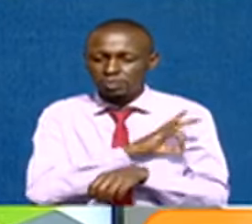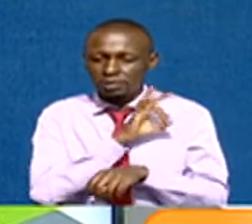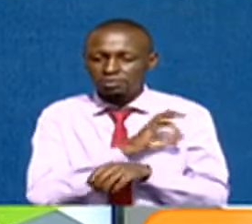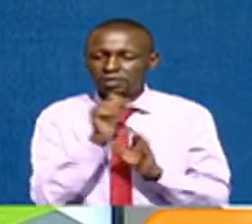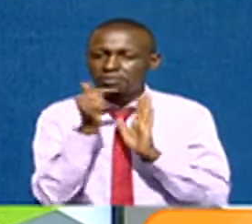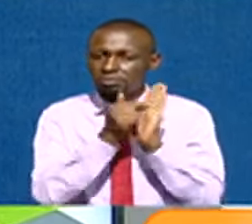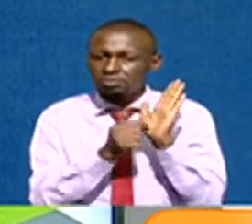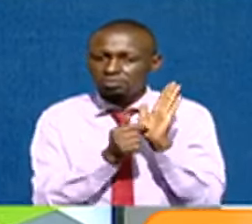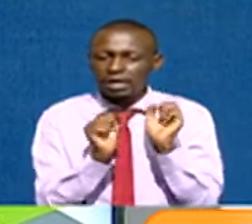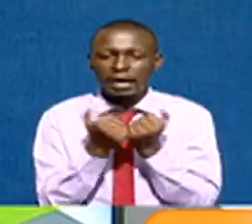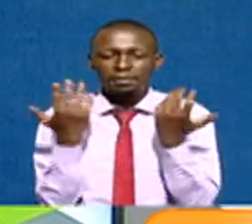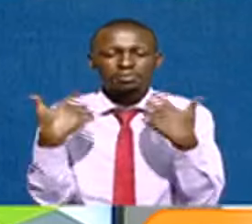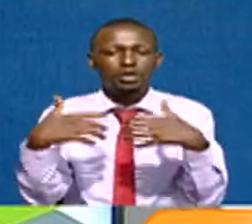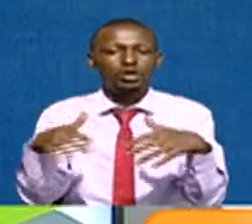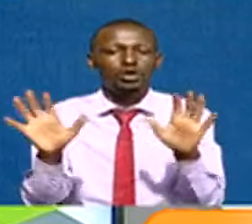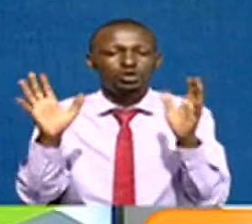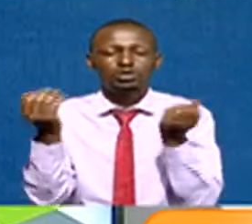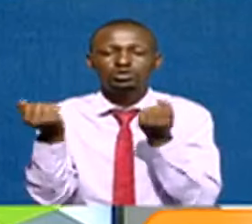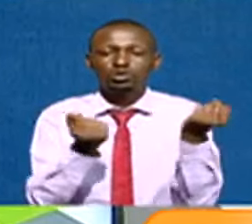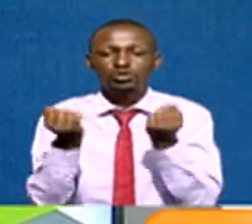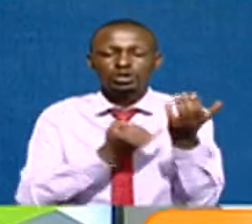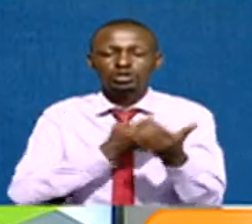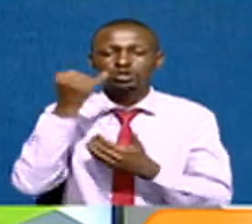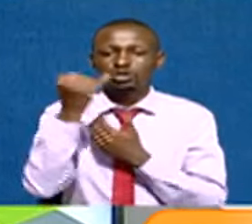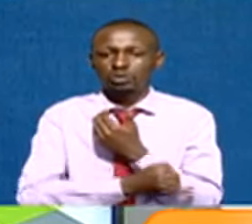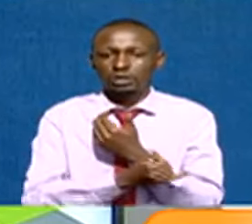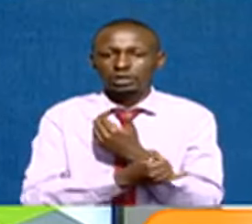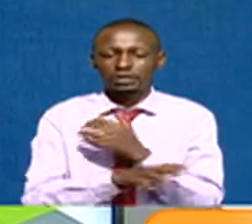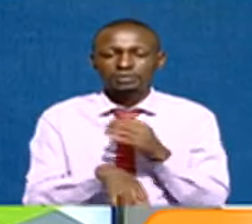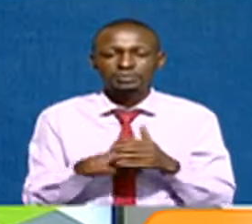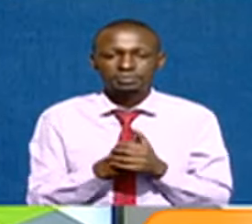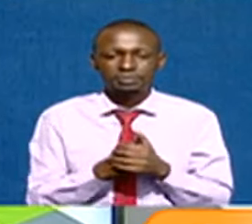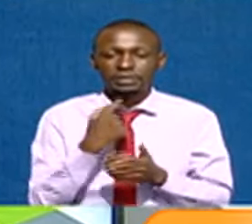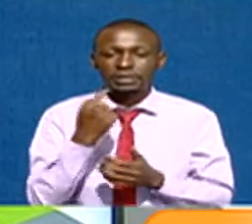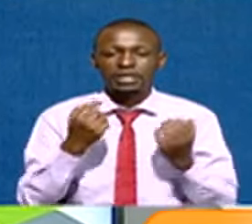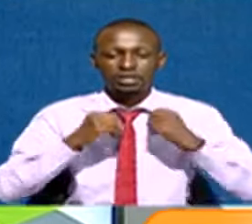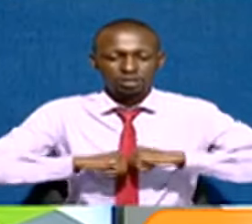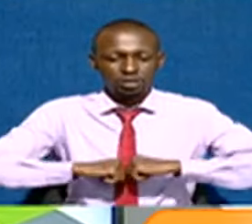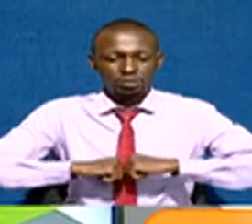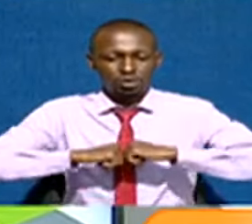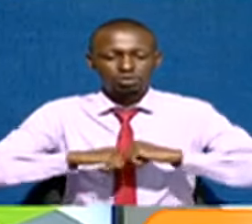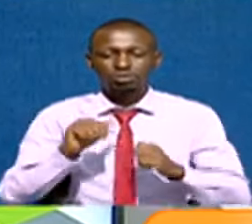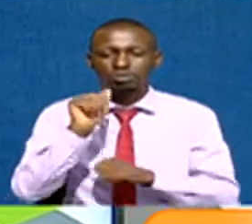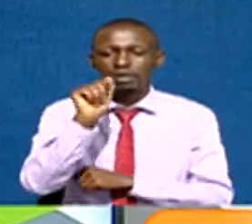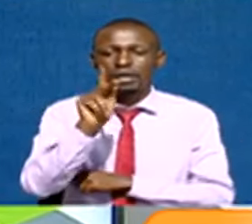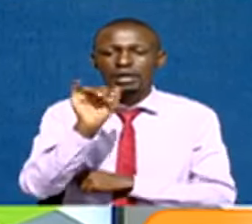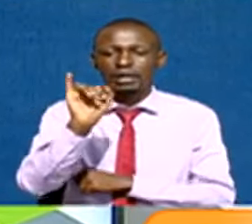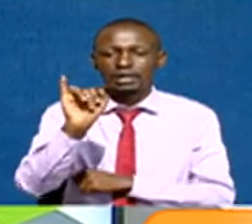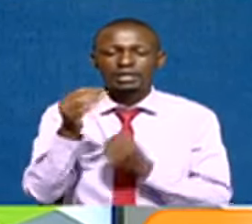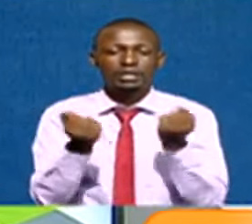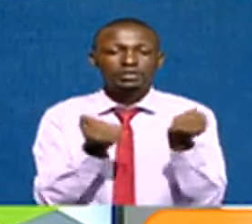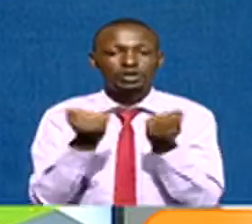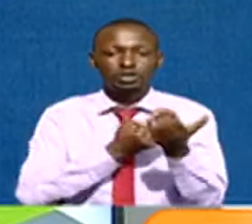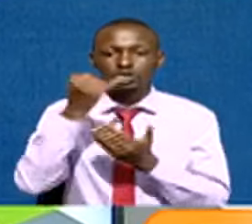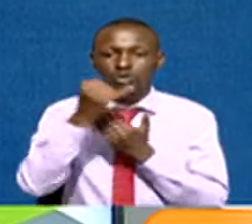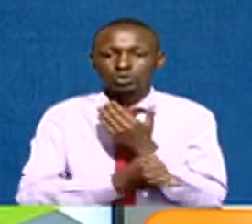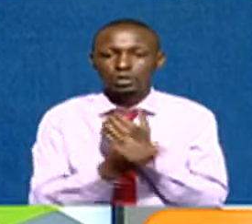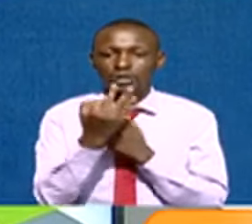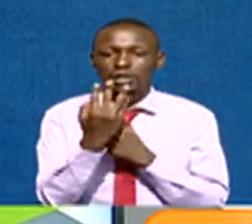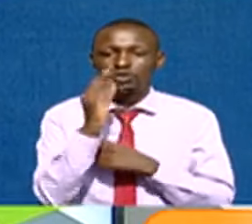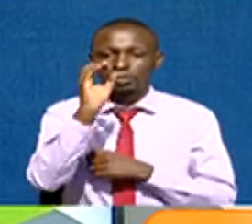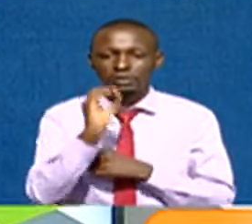sector, especially under motor vehicle insurance. According to AKI Chief Executive Officer Tom Gichuhi, motor vehicle insurance accounts for